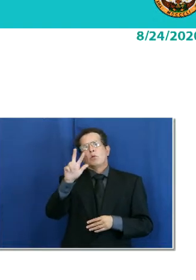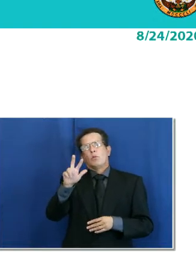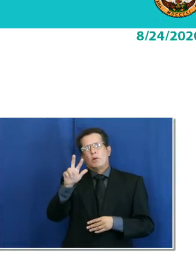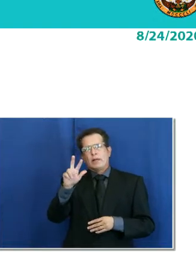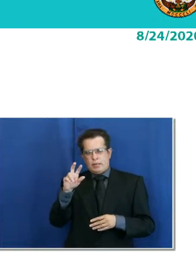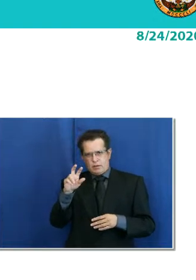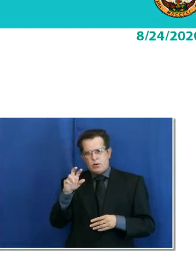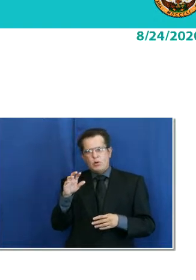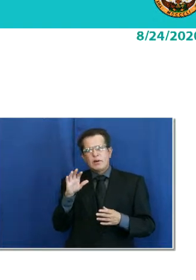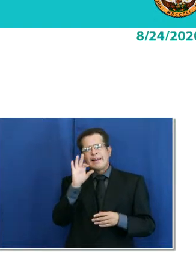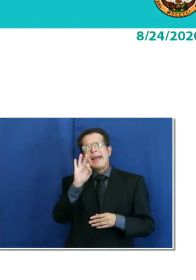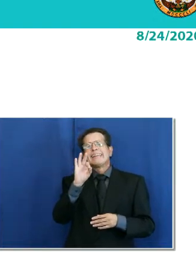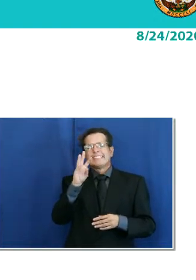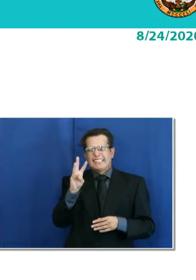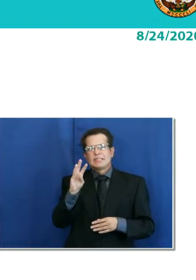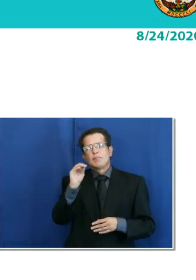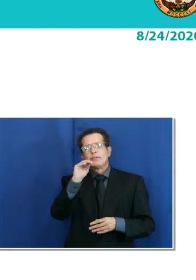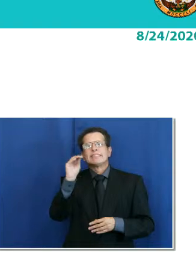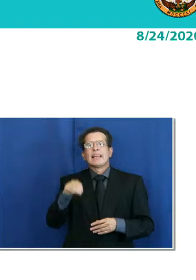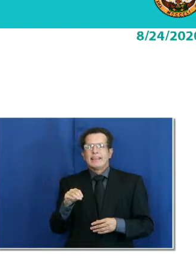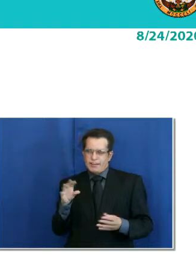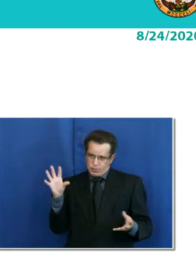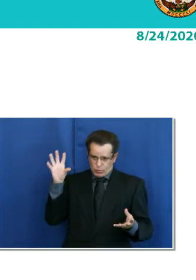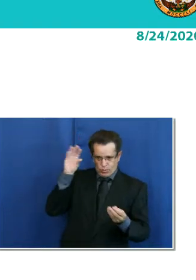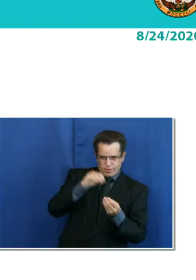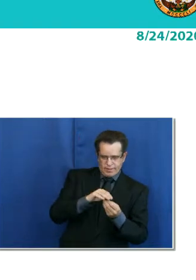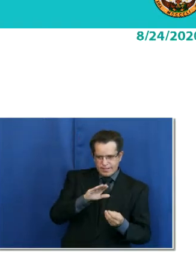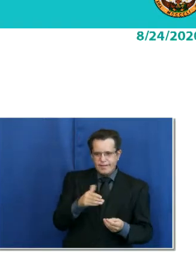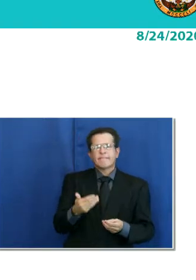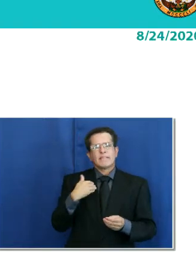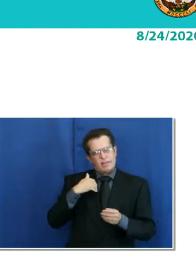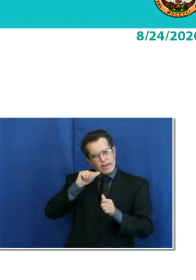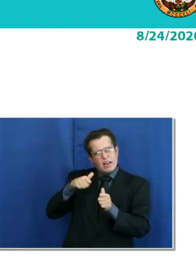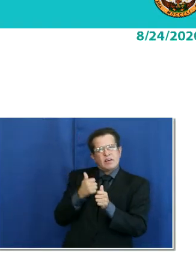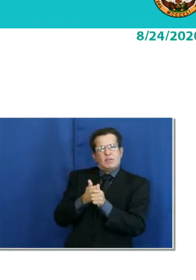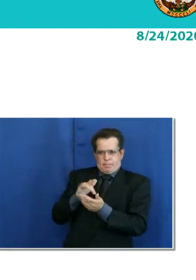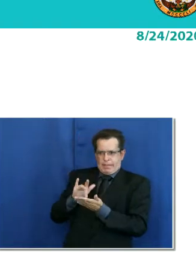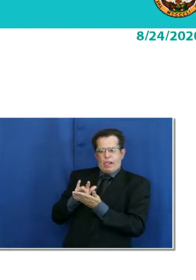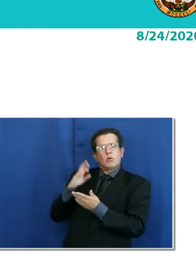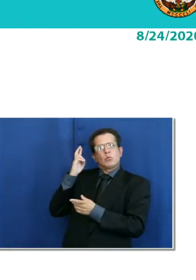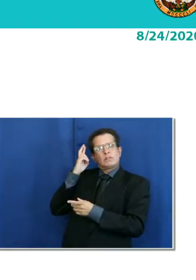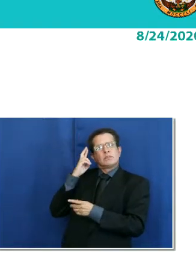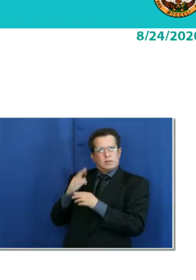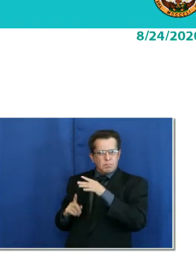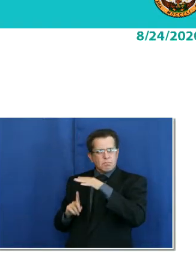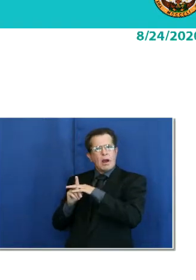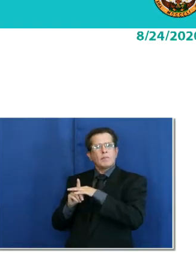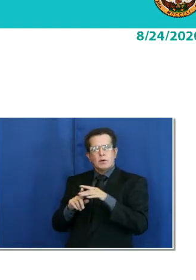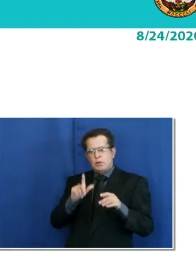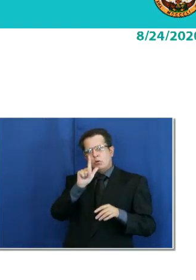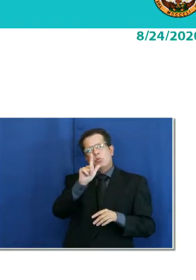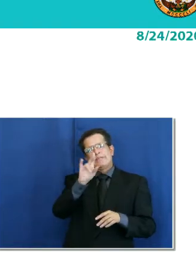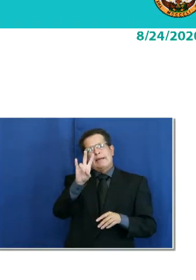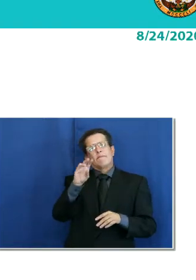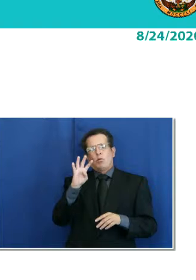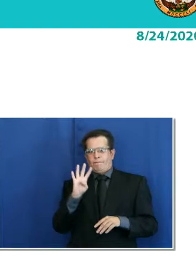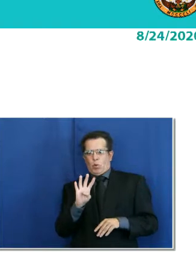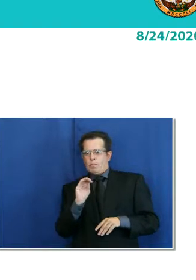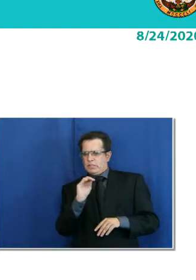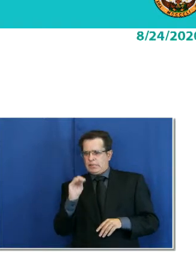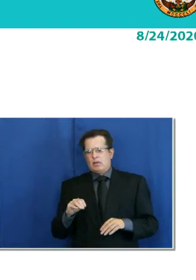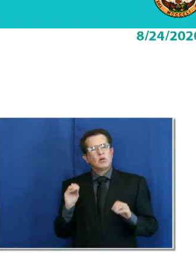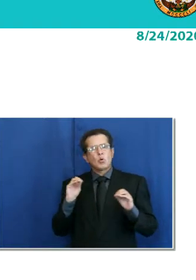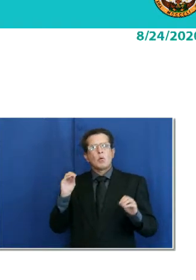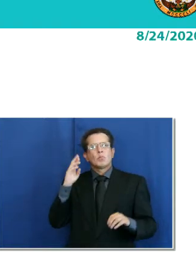633% or 96% of the total death cases had underlying medical conditions, and 27 or 4% did